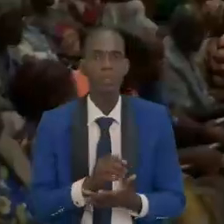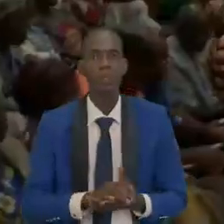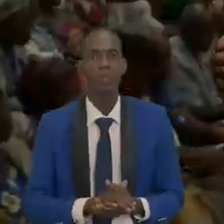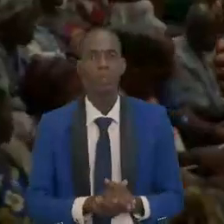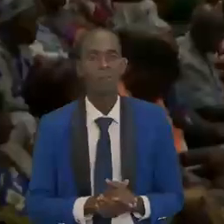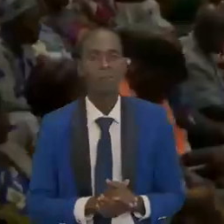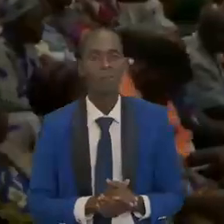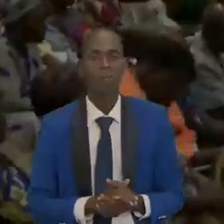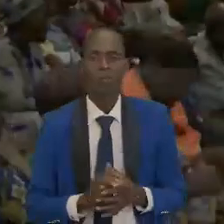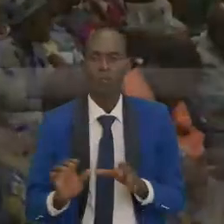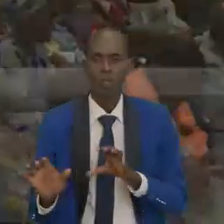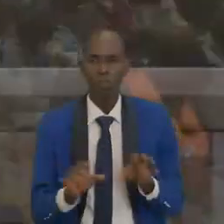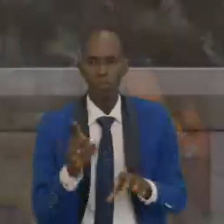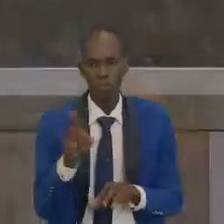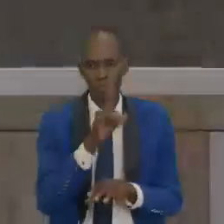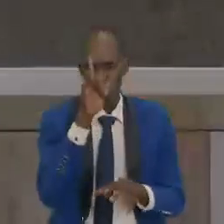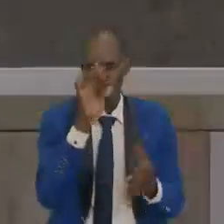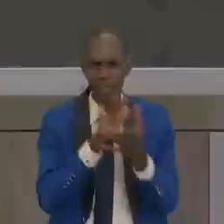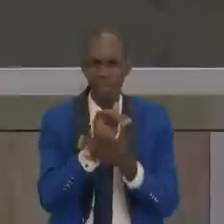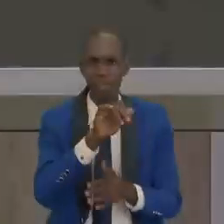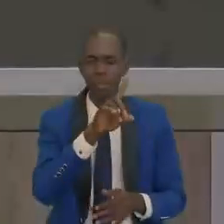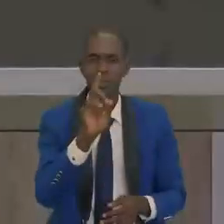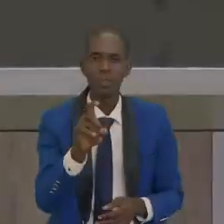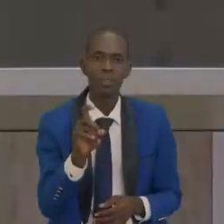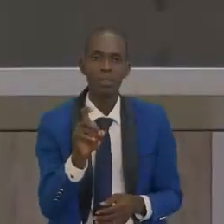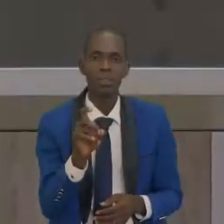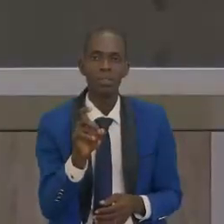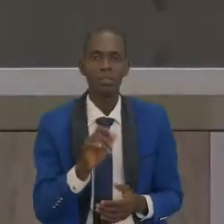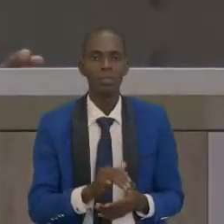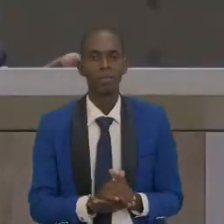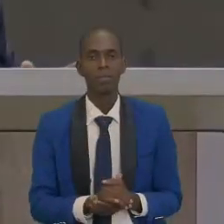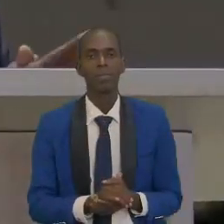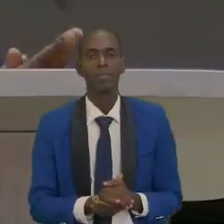do you believe foreign